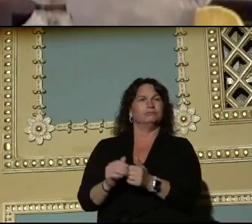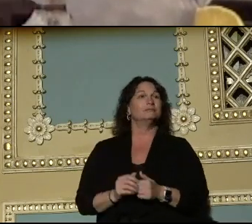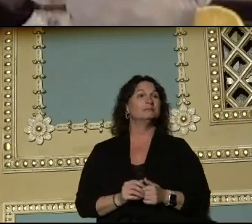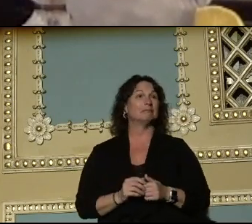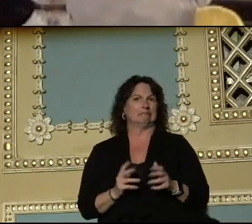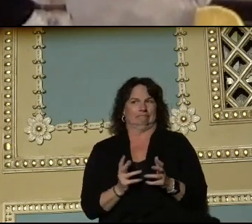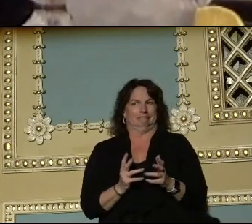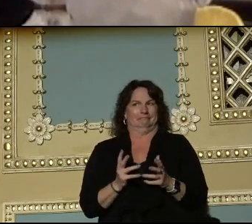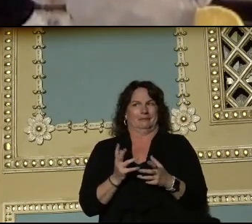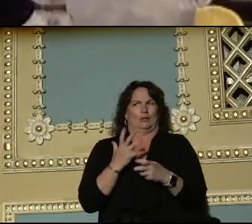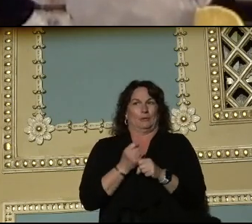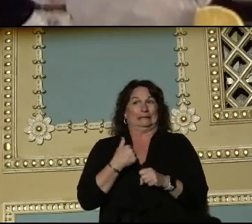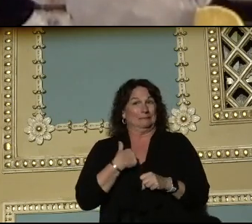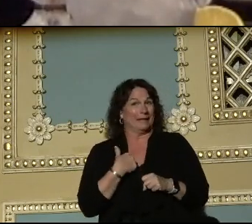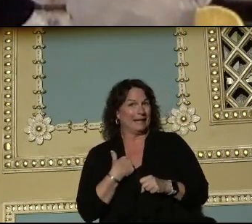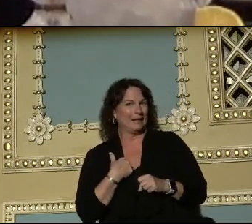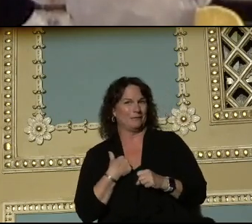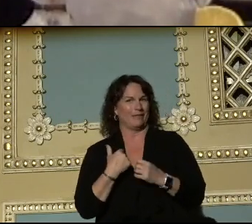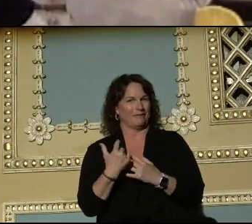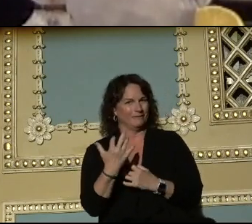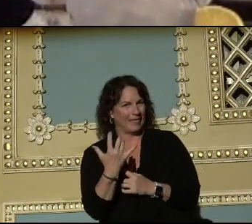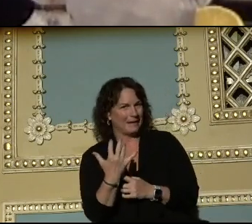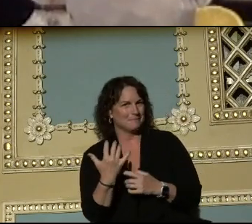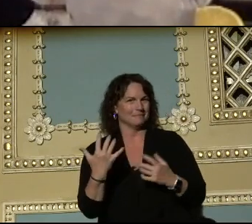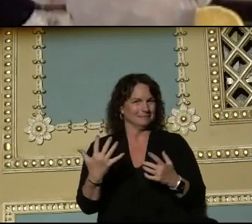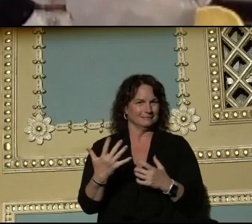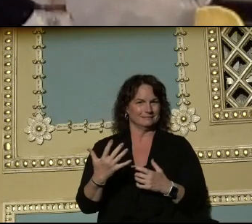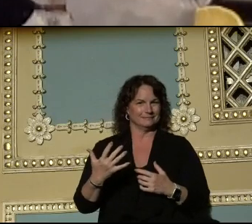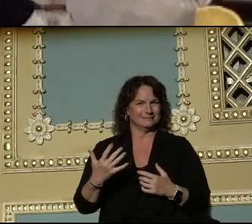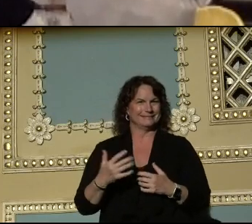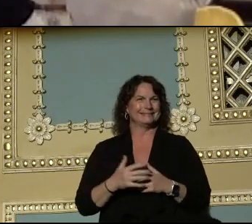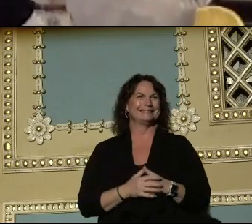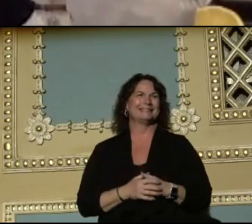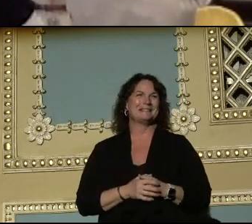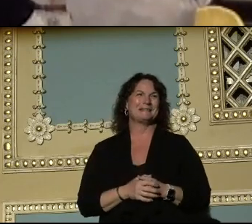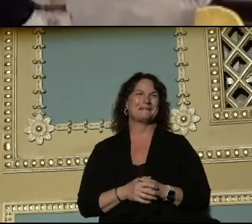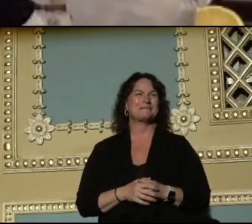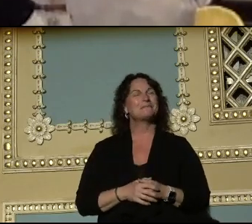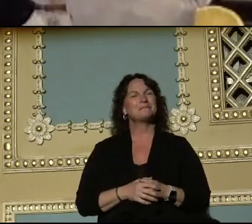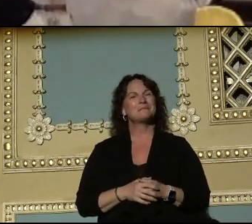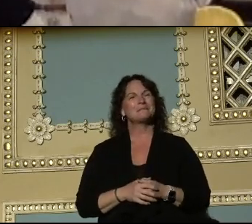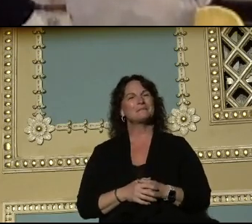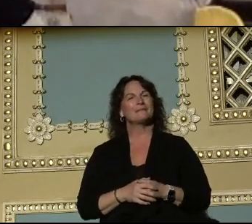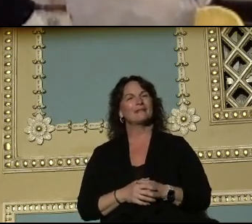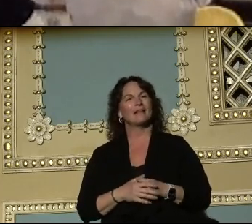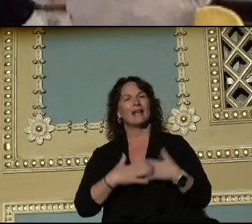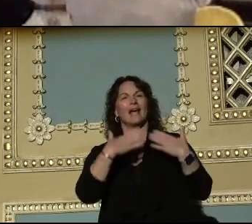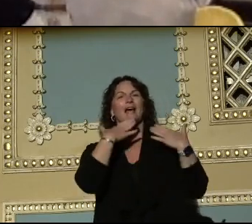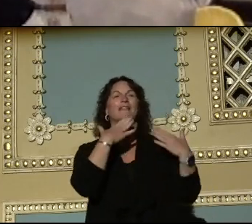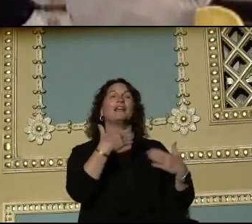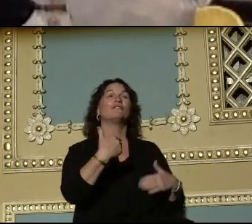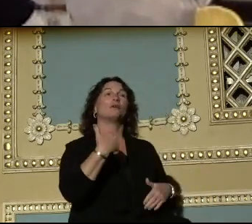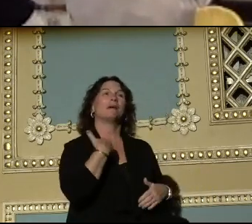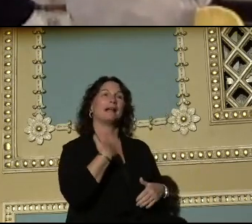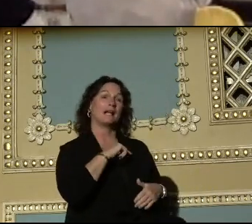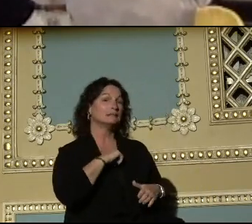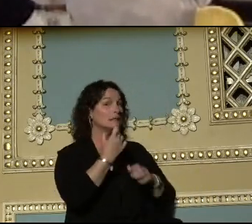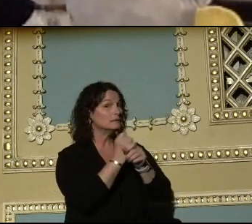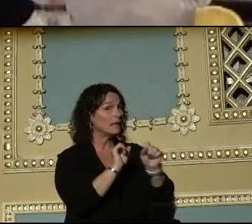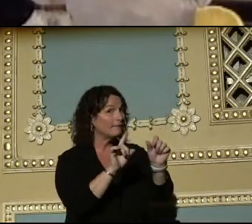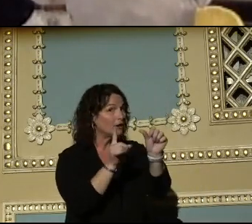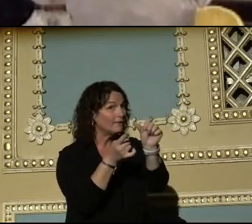flames. And they're gonna thank you for reminding us, safety first,